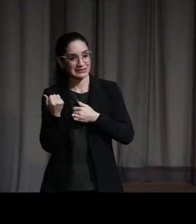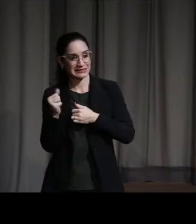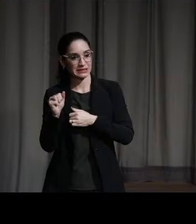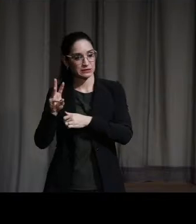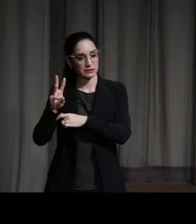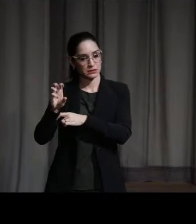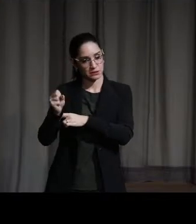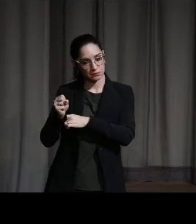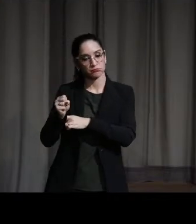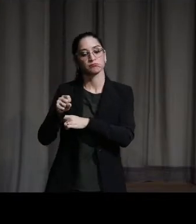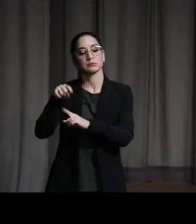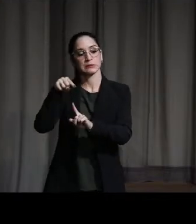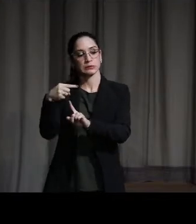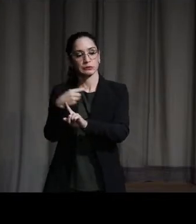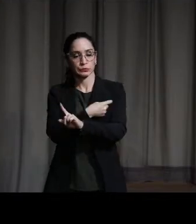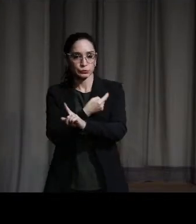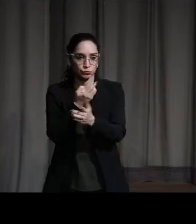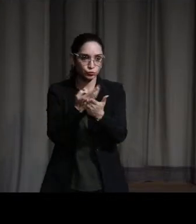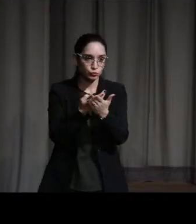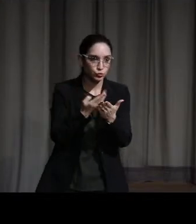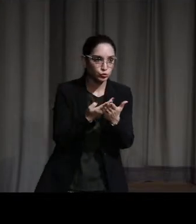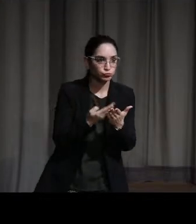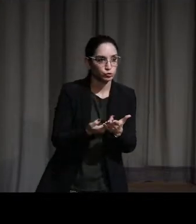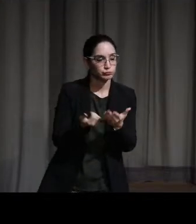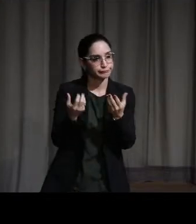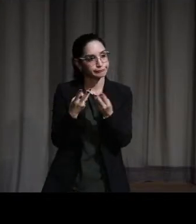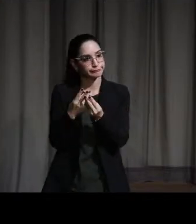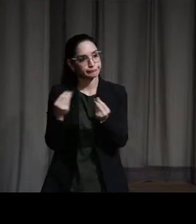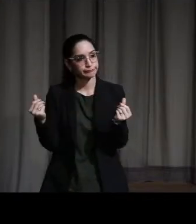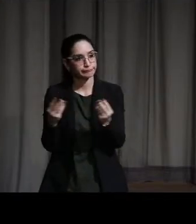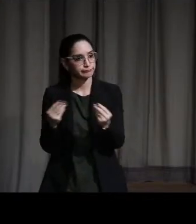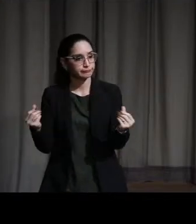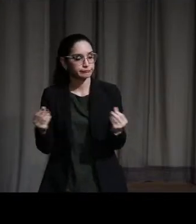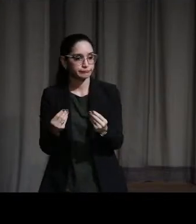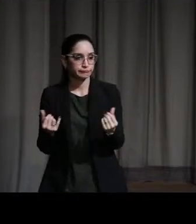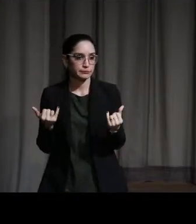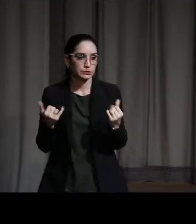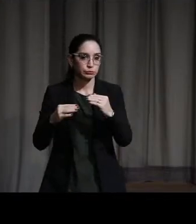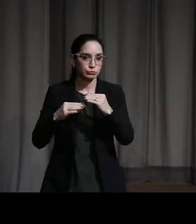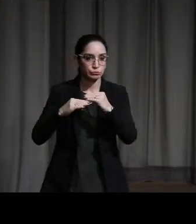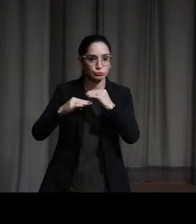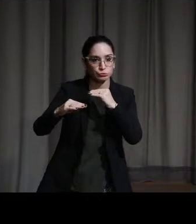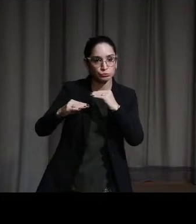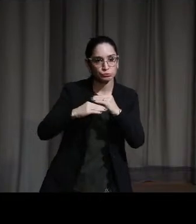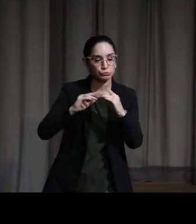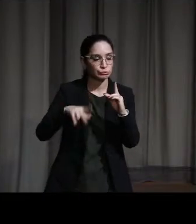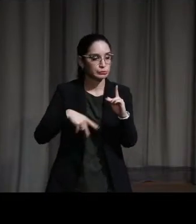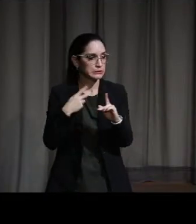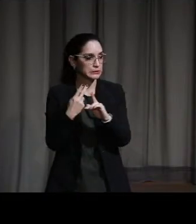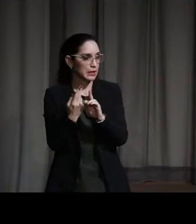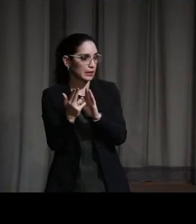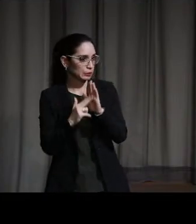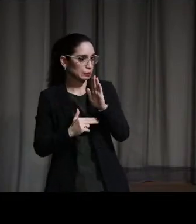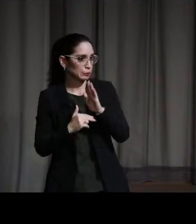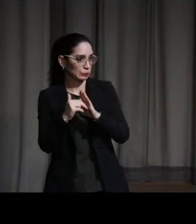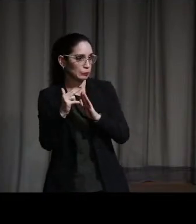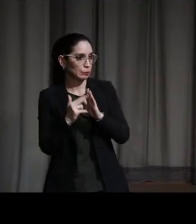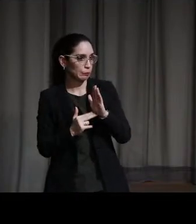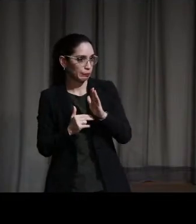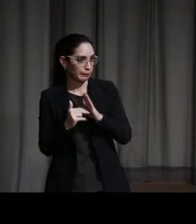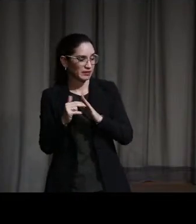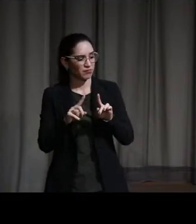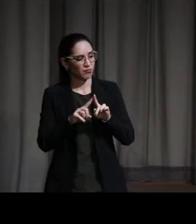has resolved here in the 70s because this is such a serene painting. But